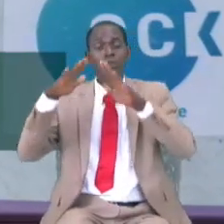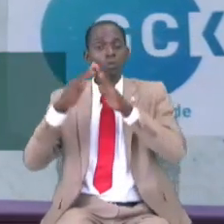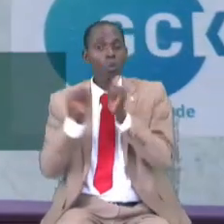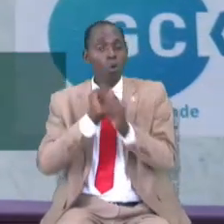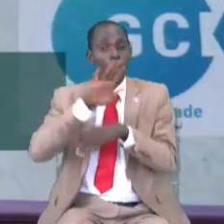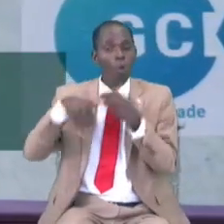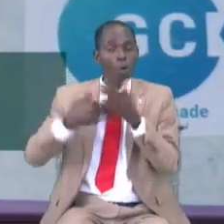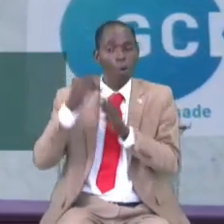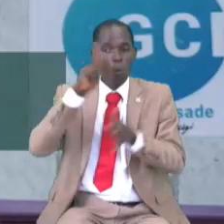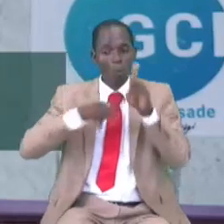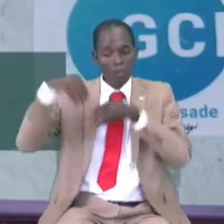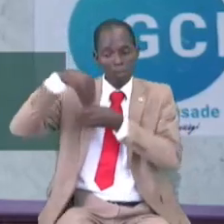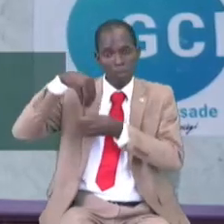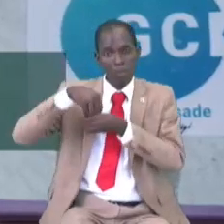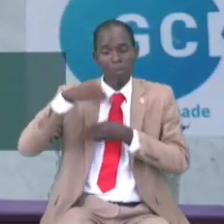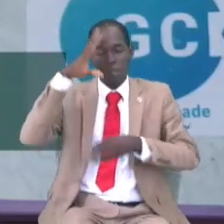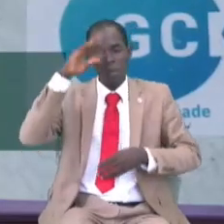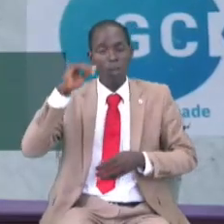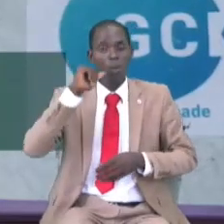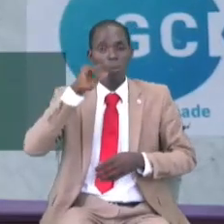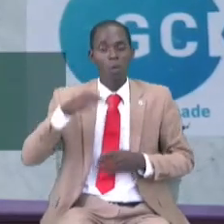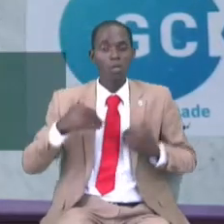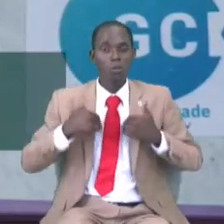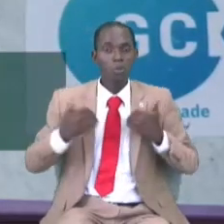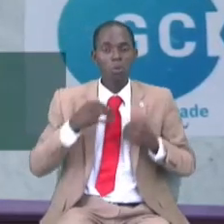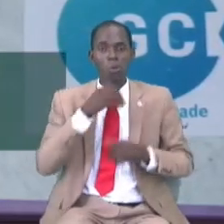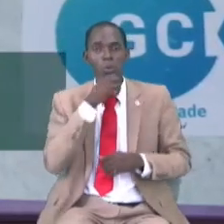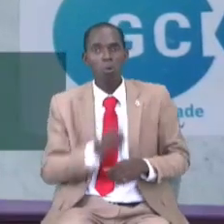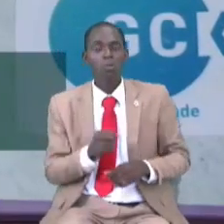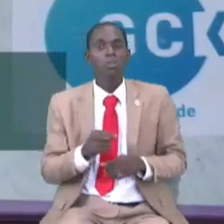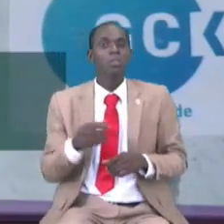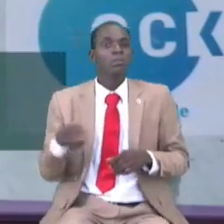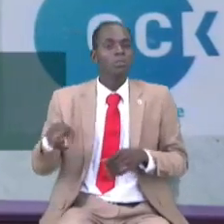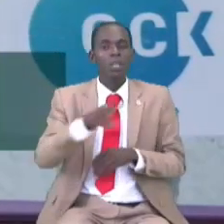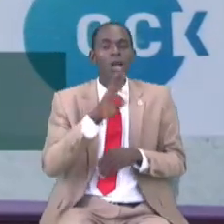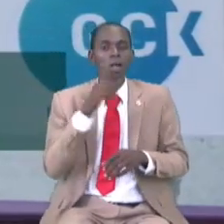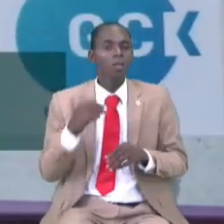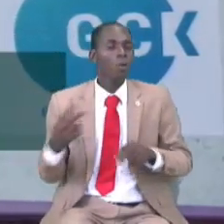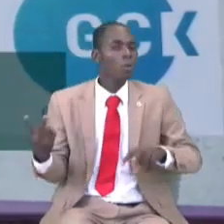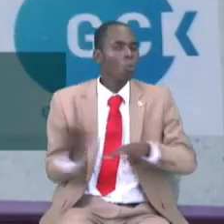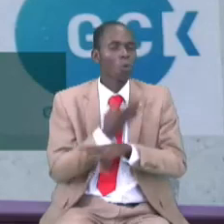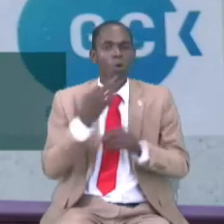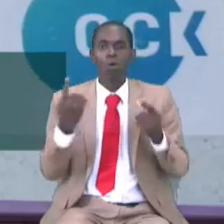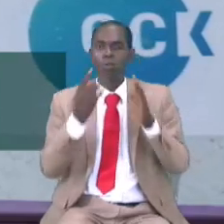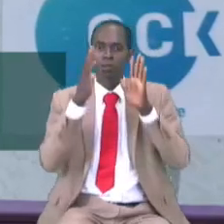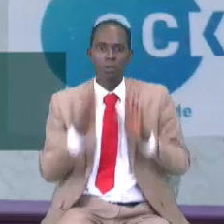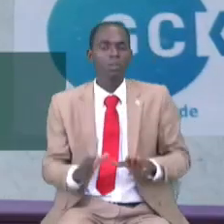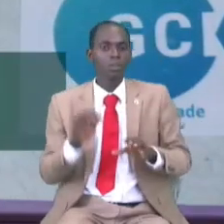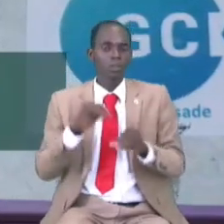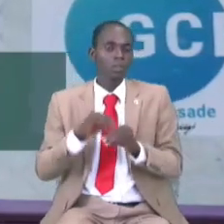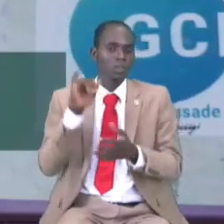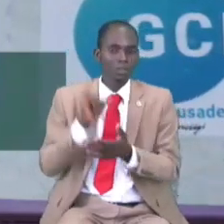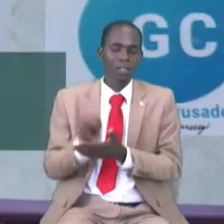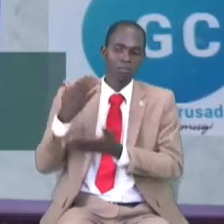the worst of sinners. And yet, in that generation, and in that evil generation, the